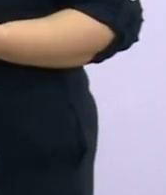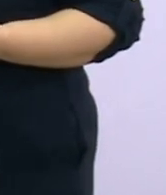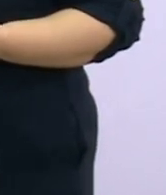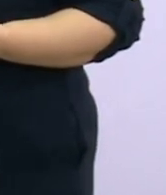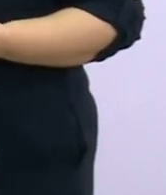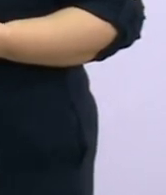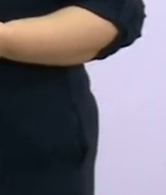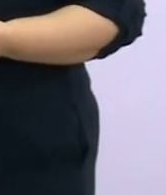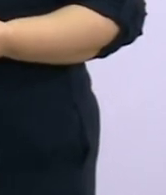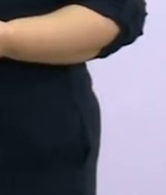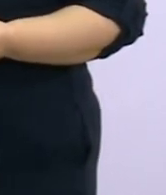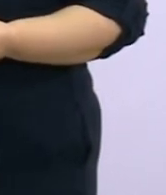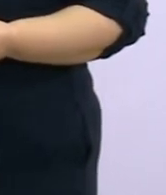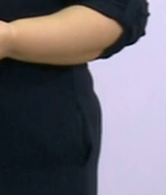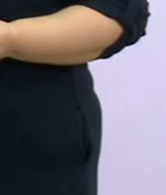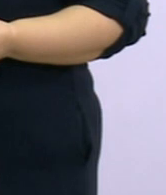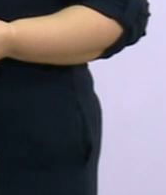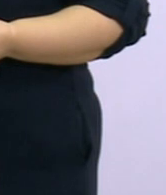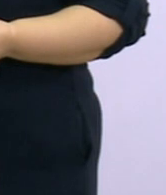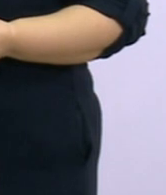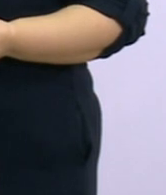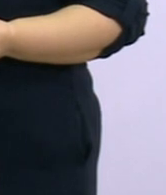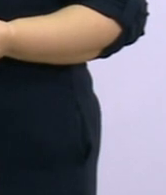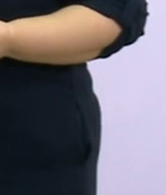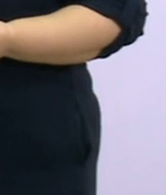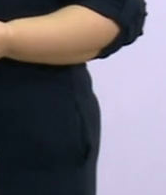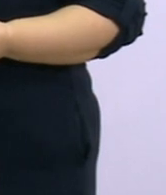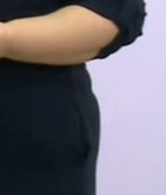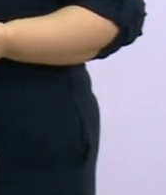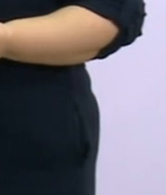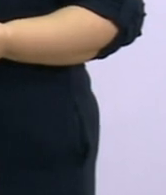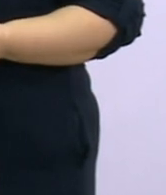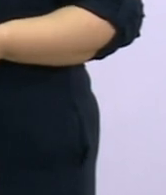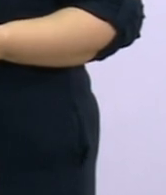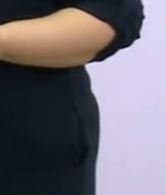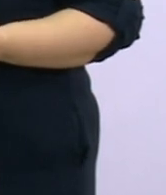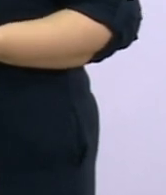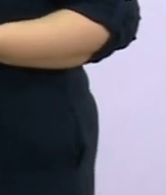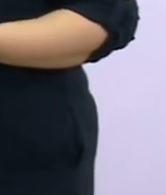do water walking? What is the answer?